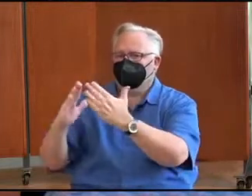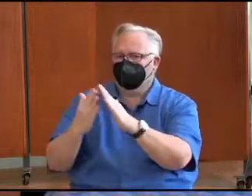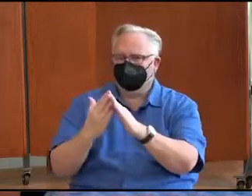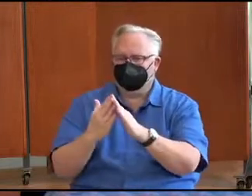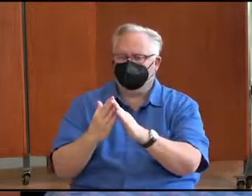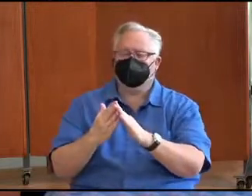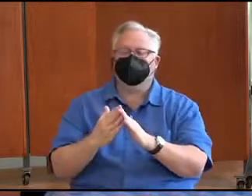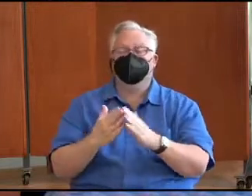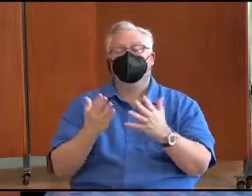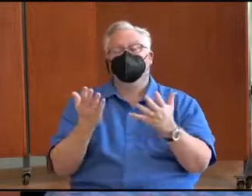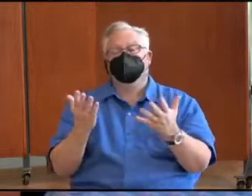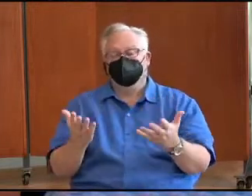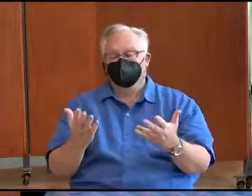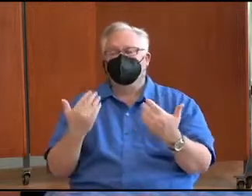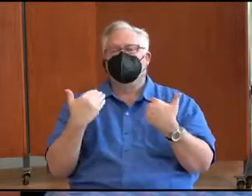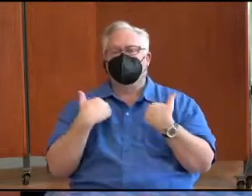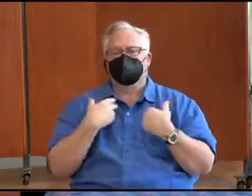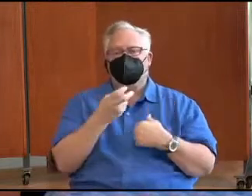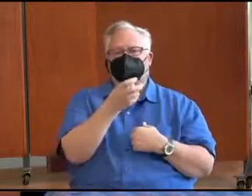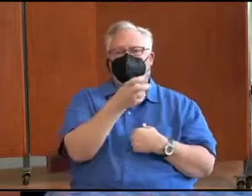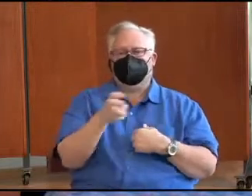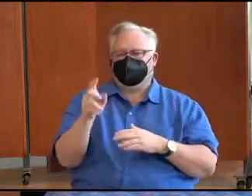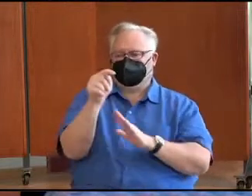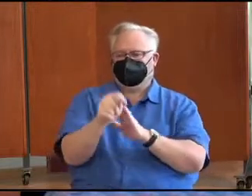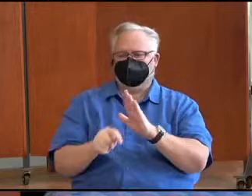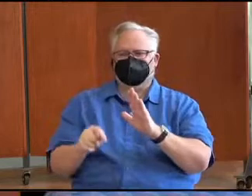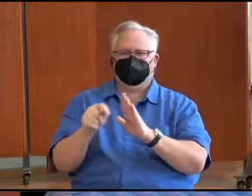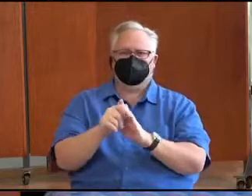So there's a story about transition times